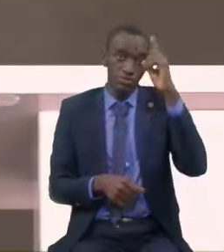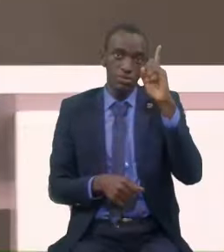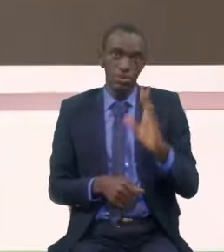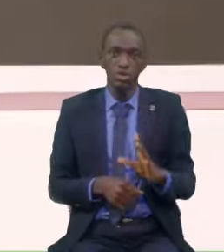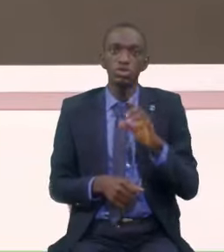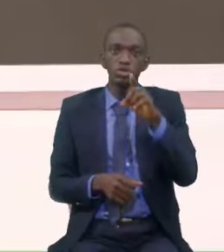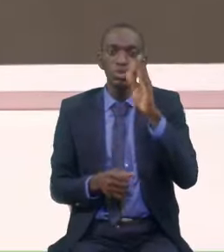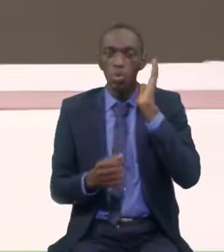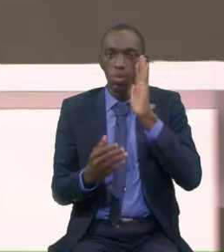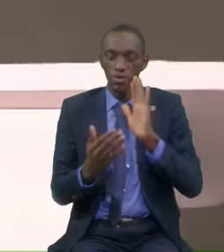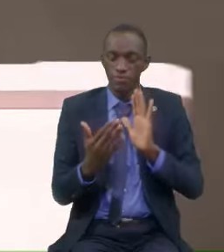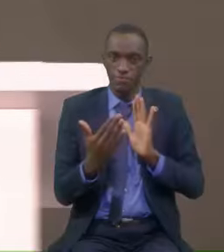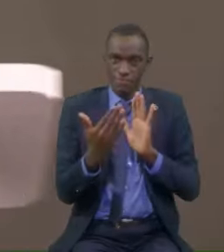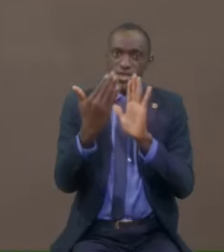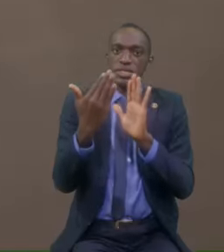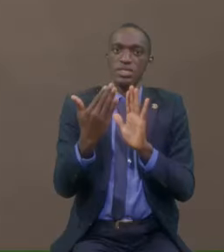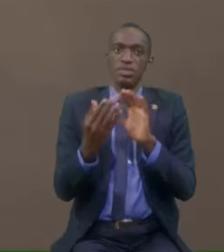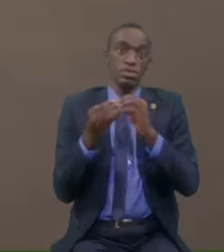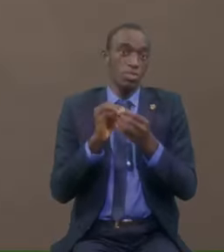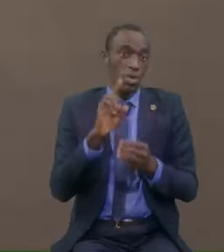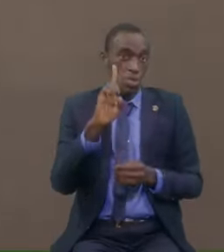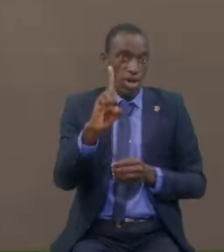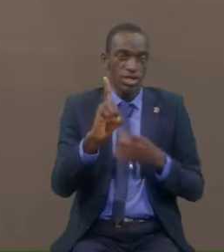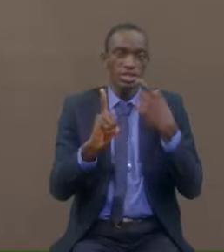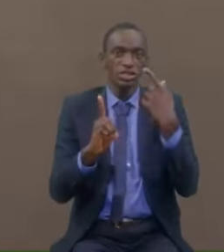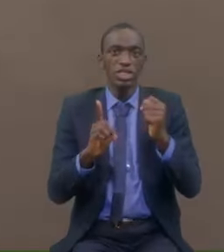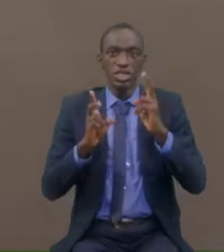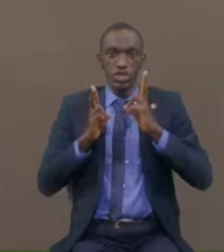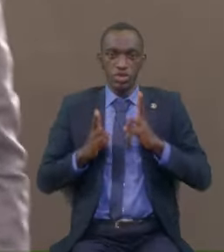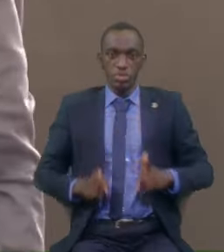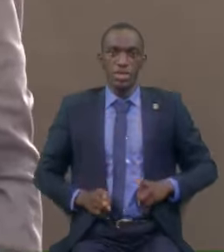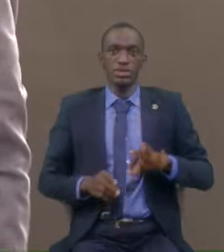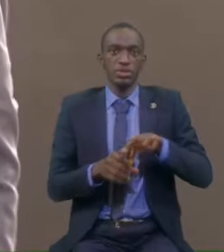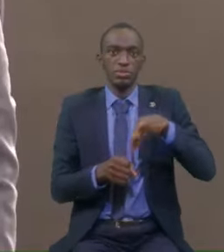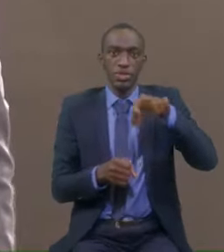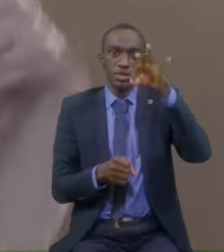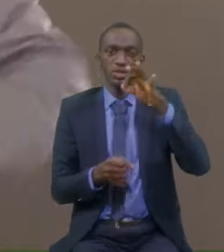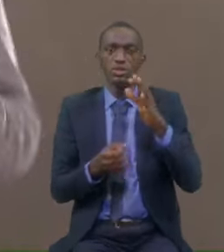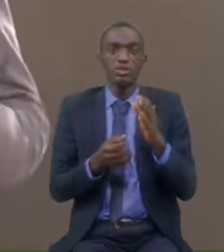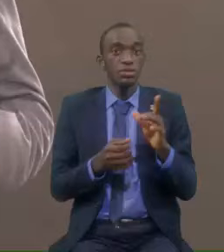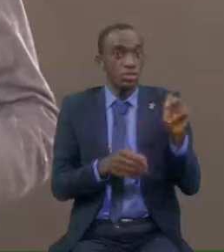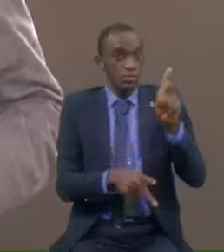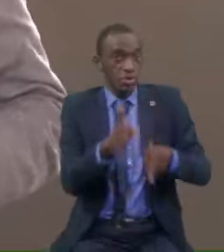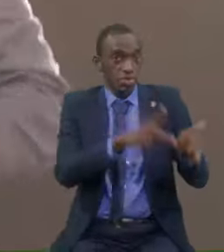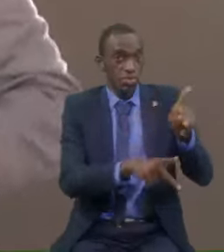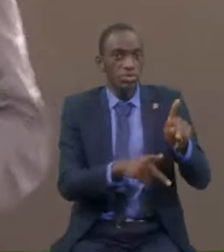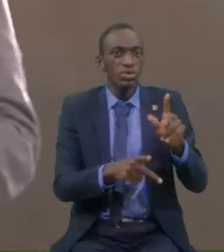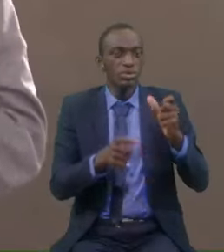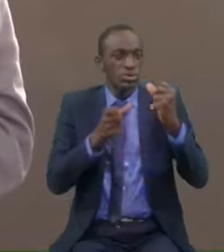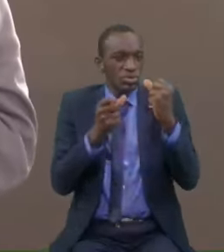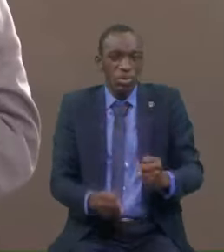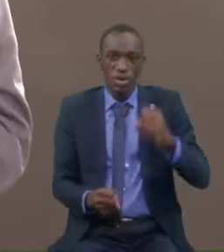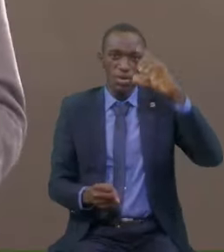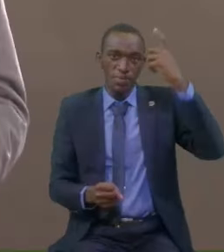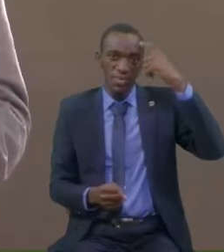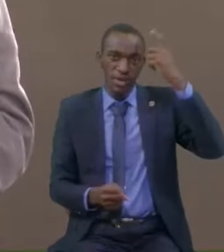one, the human spirit. The people, they're strong-minded, and they have this